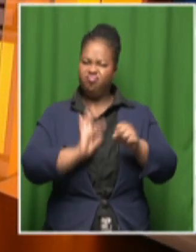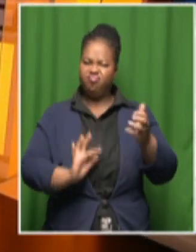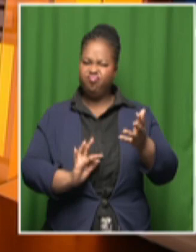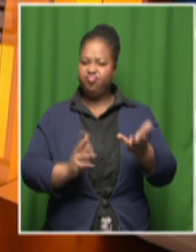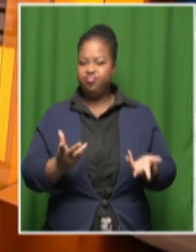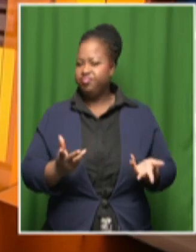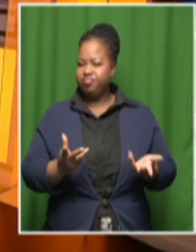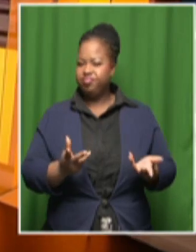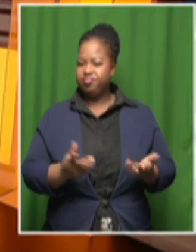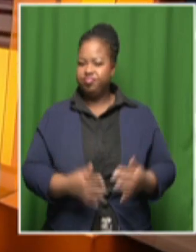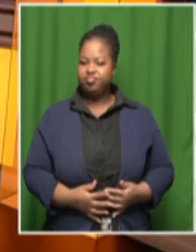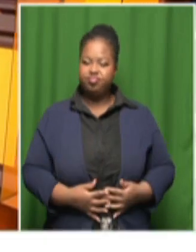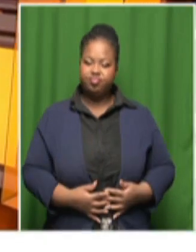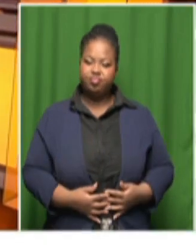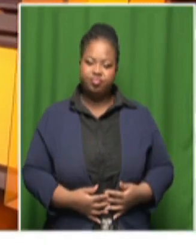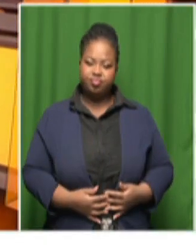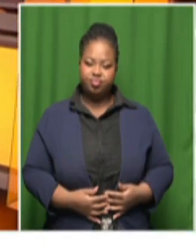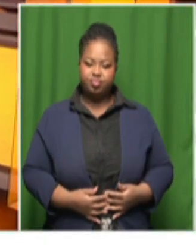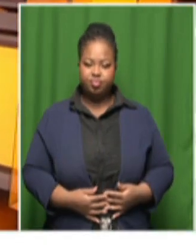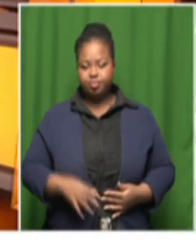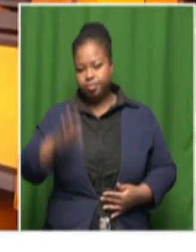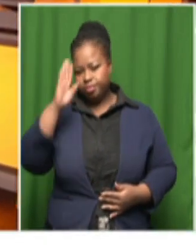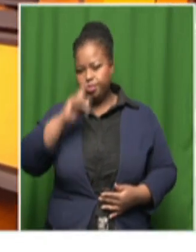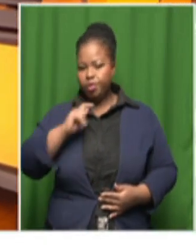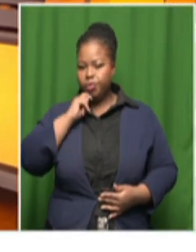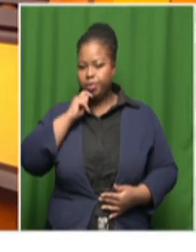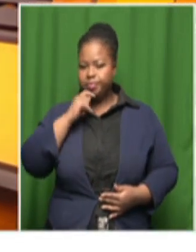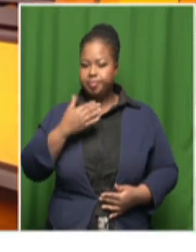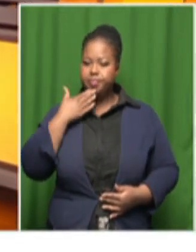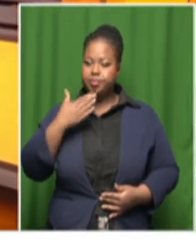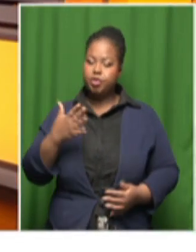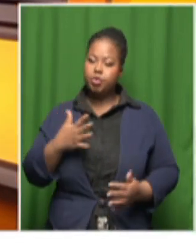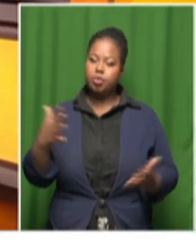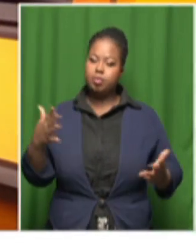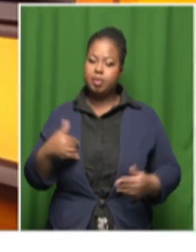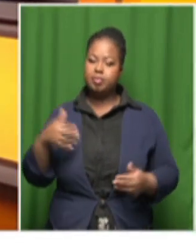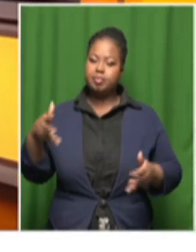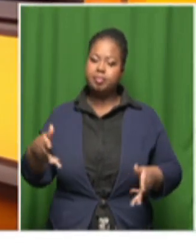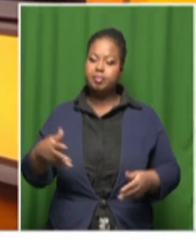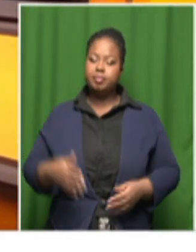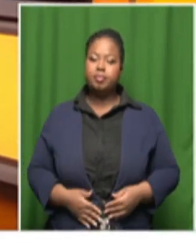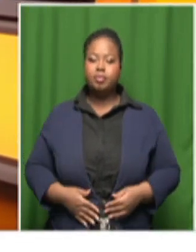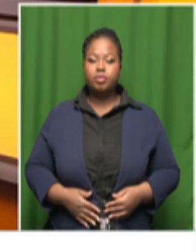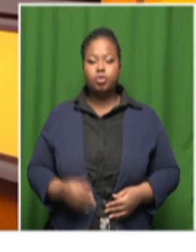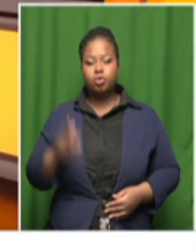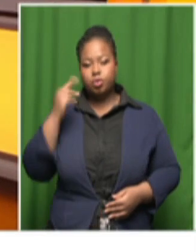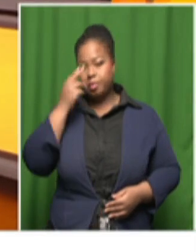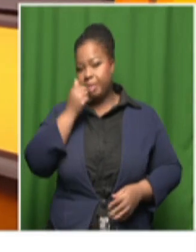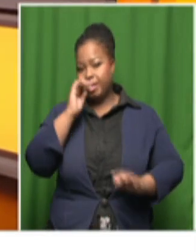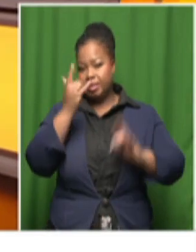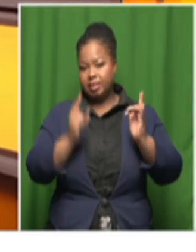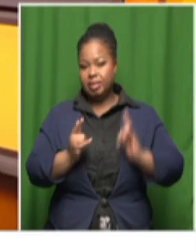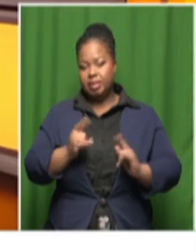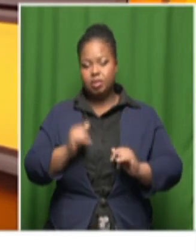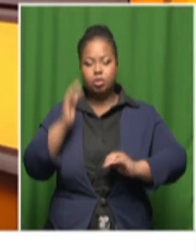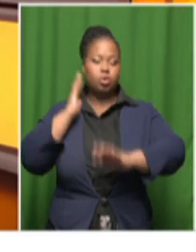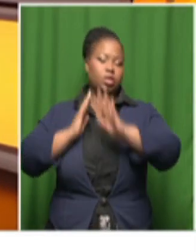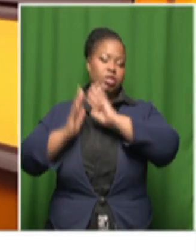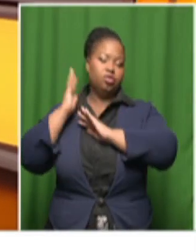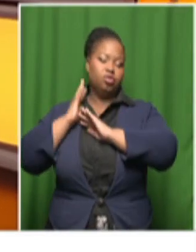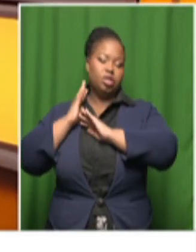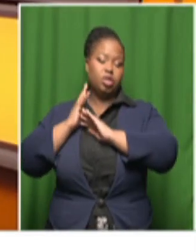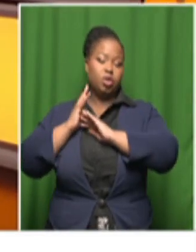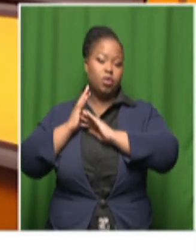together is. Good morning, and thank you so much for having me. So the Blinded City is a history of the